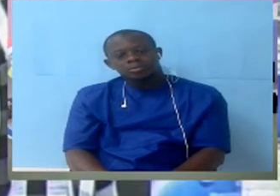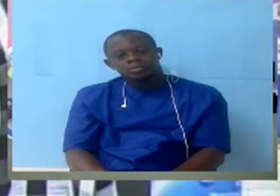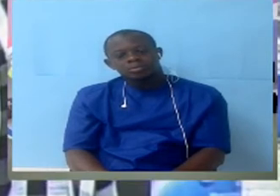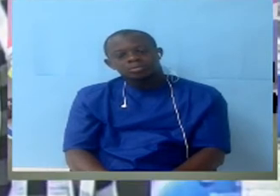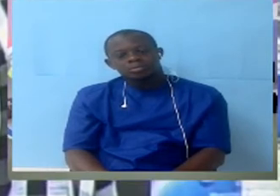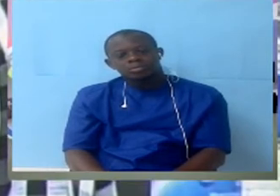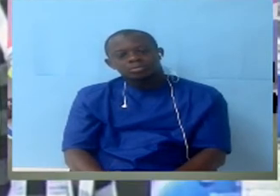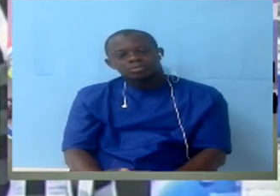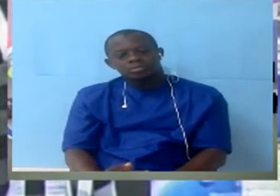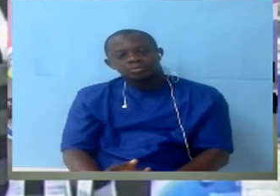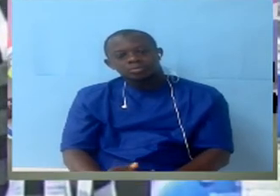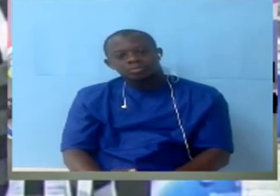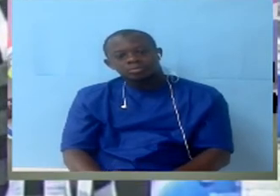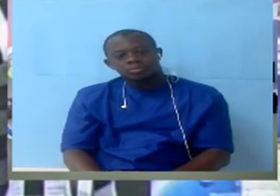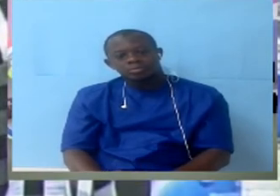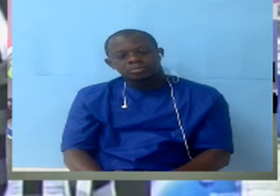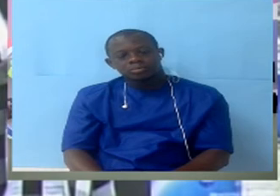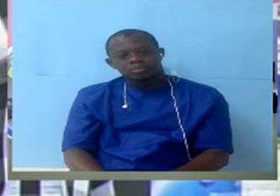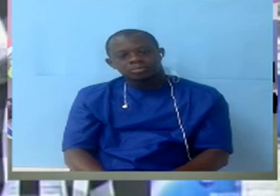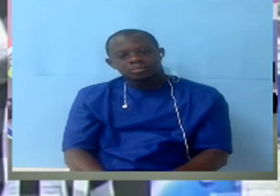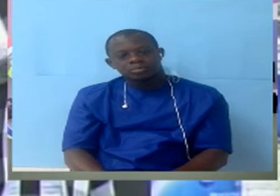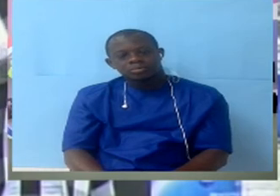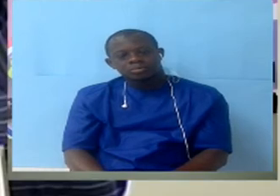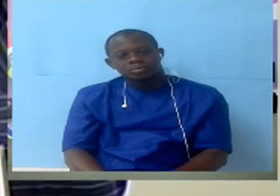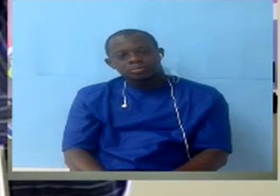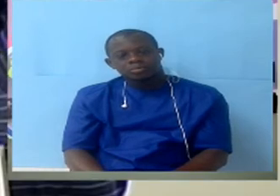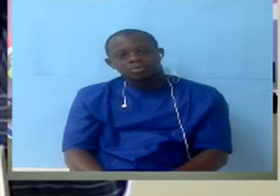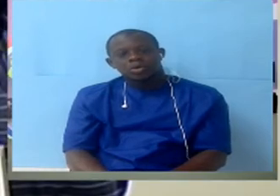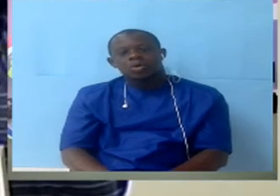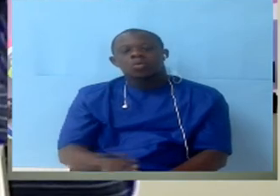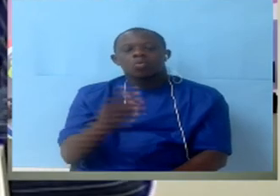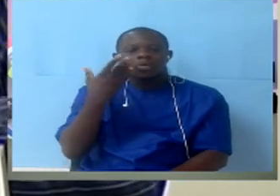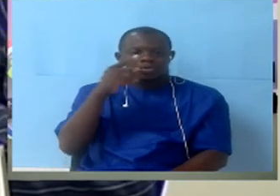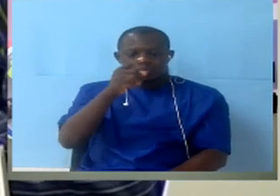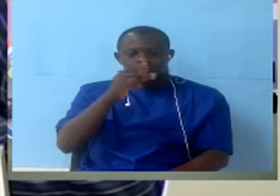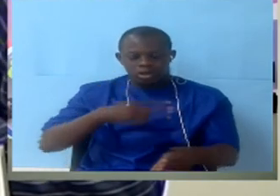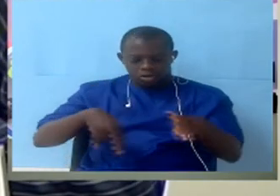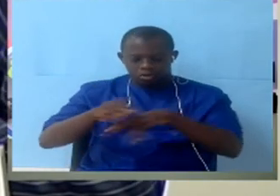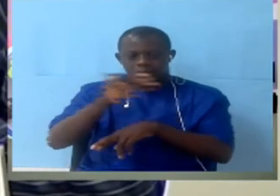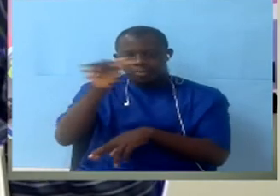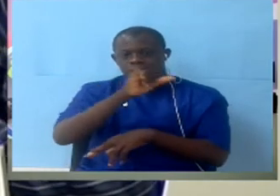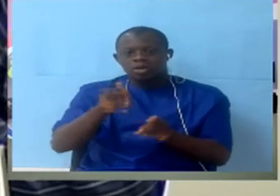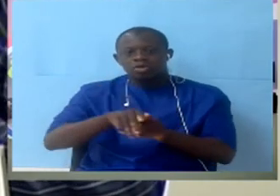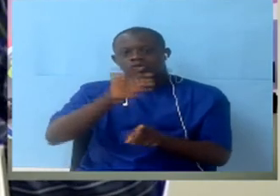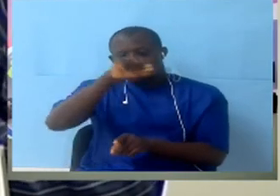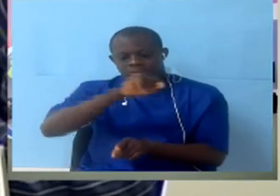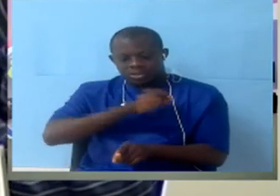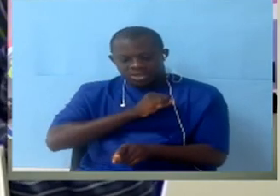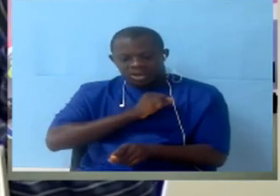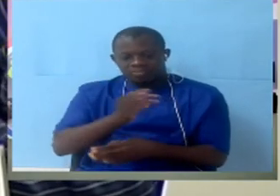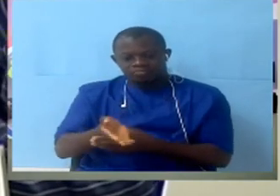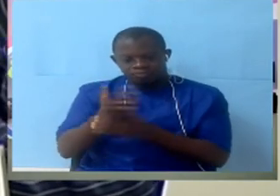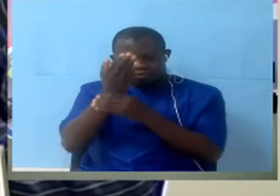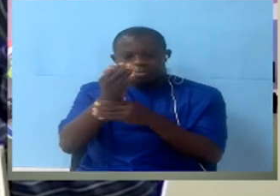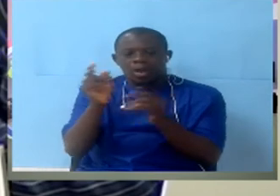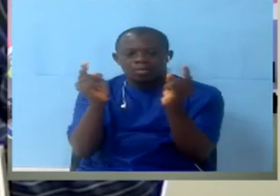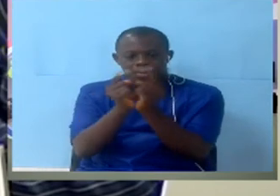when you returned, you took yourself personally to them, correct? Beri ñu murun tanang ifang ye fang tata ye